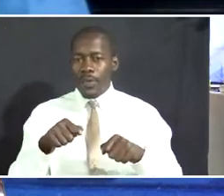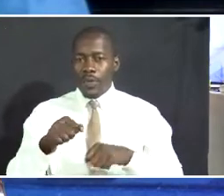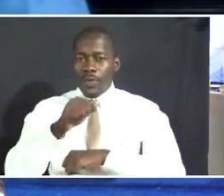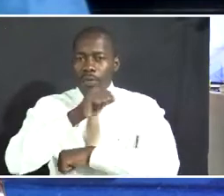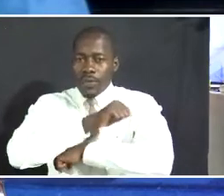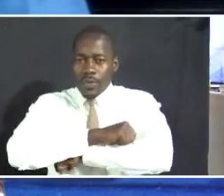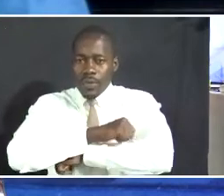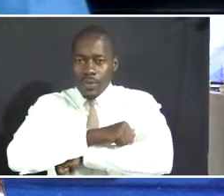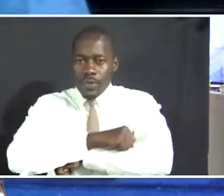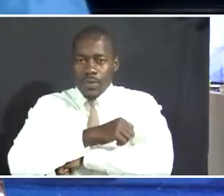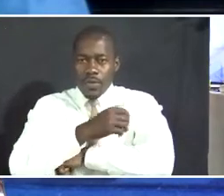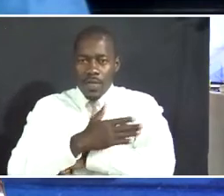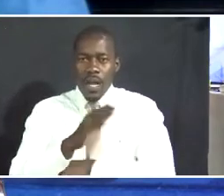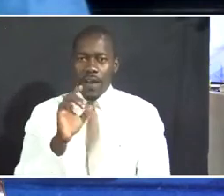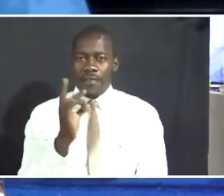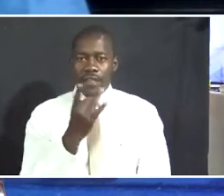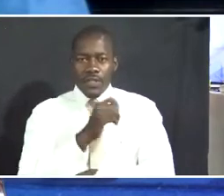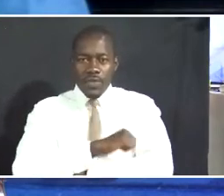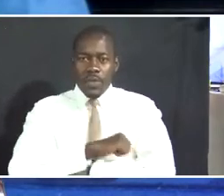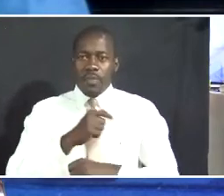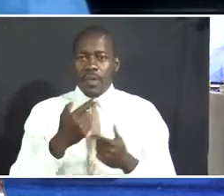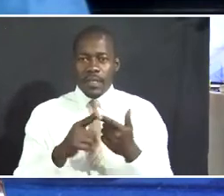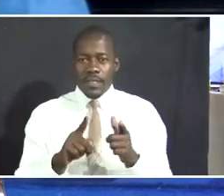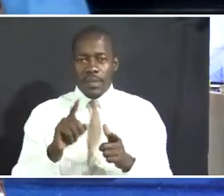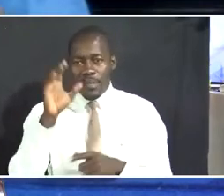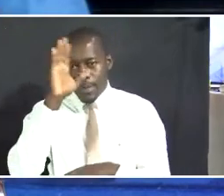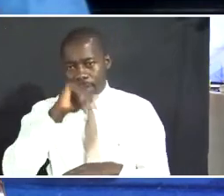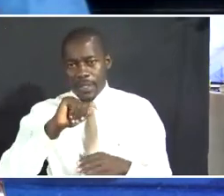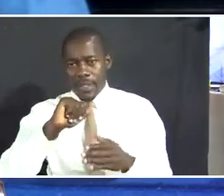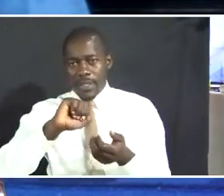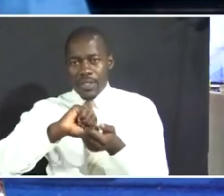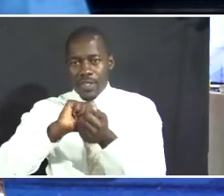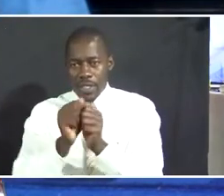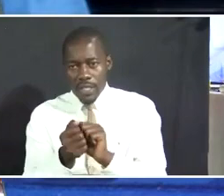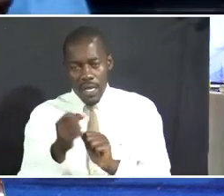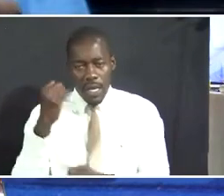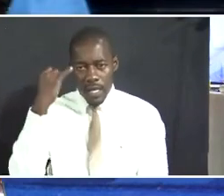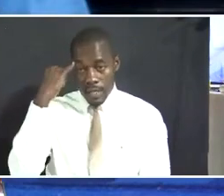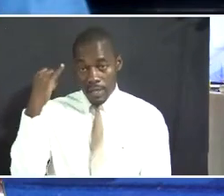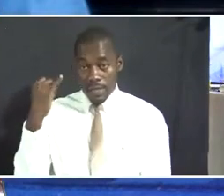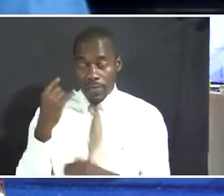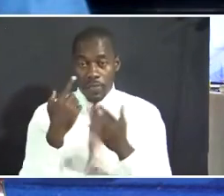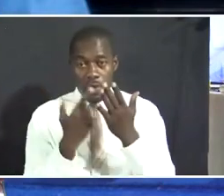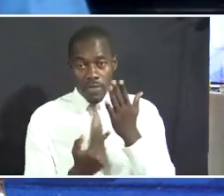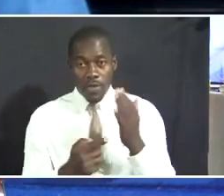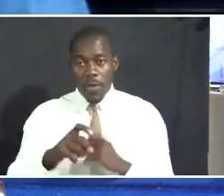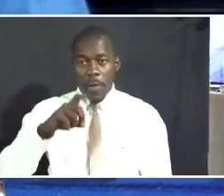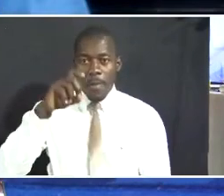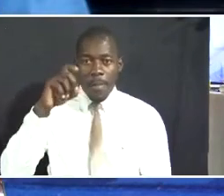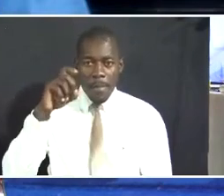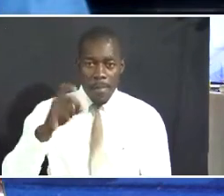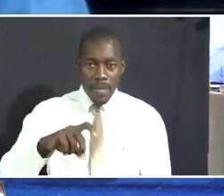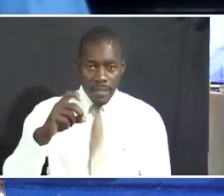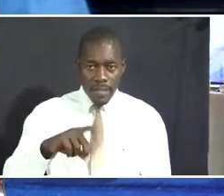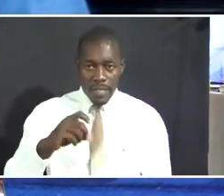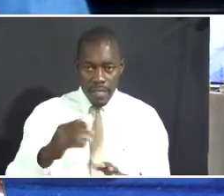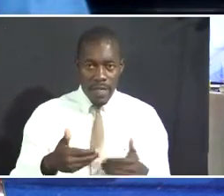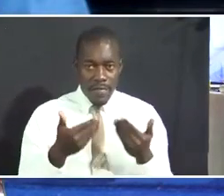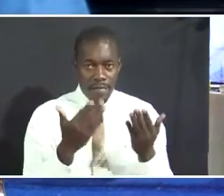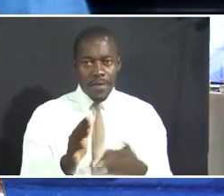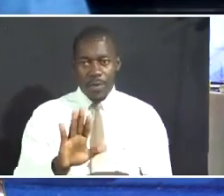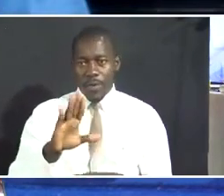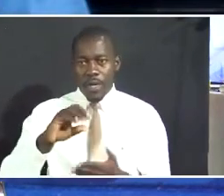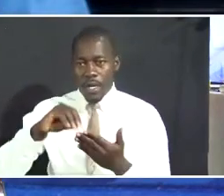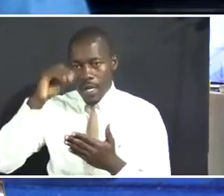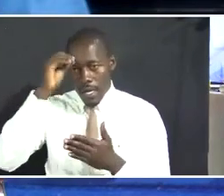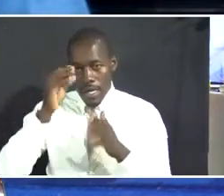education, but you are not still converted. So the idea is that you give your learners the best opportunity